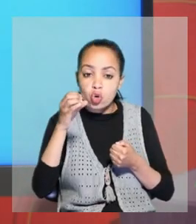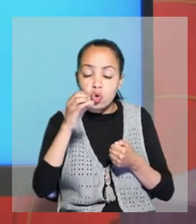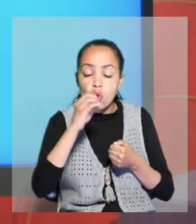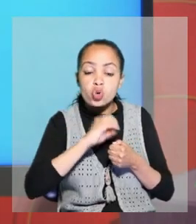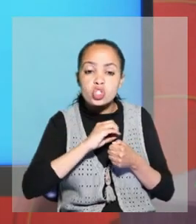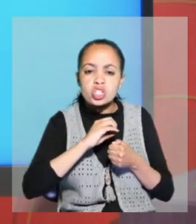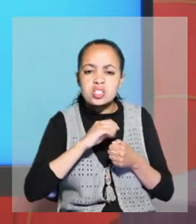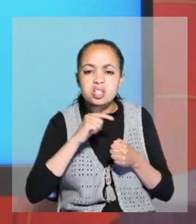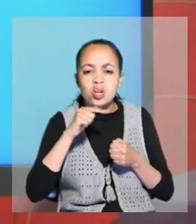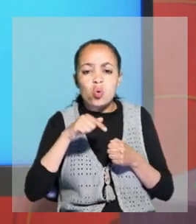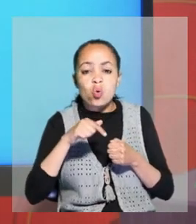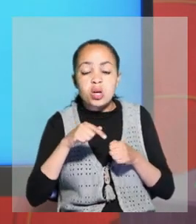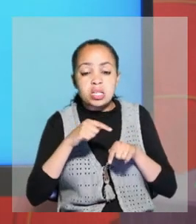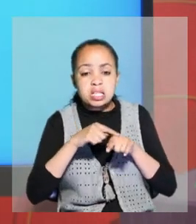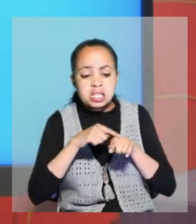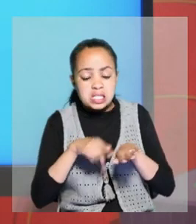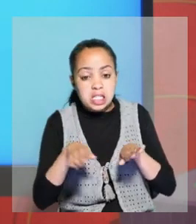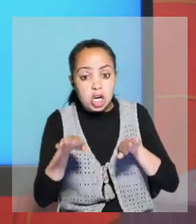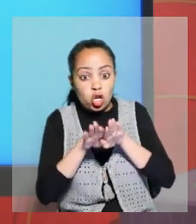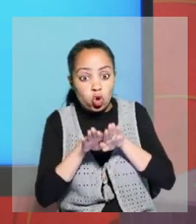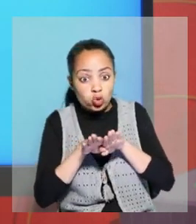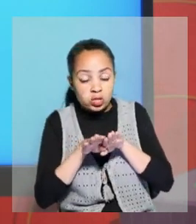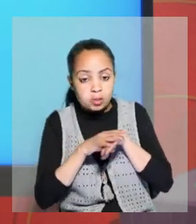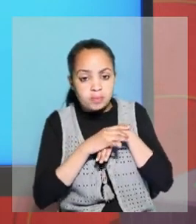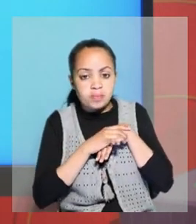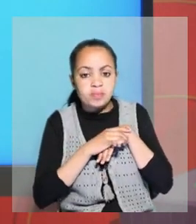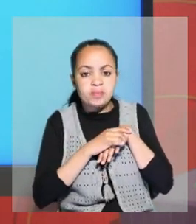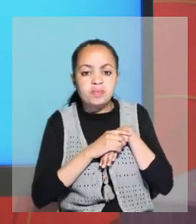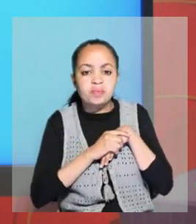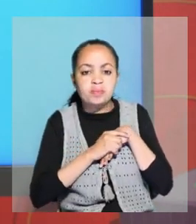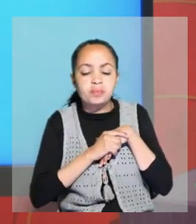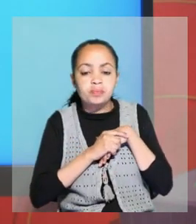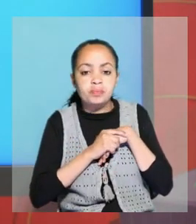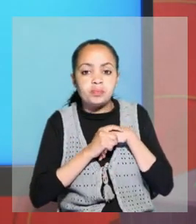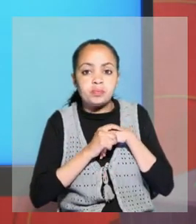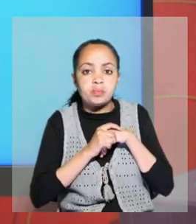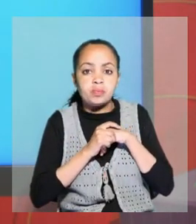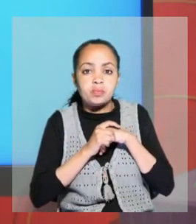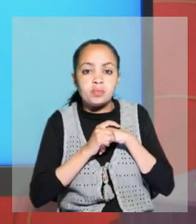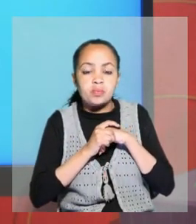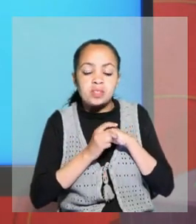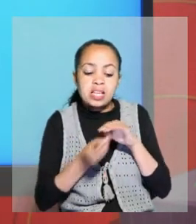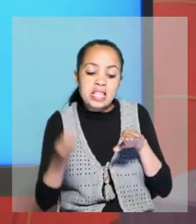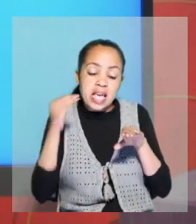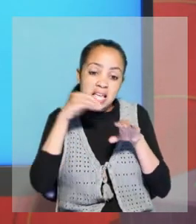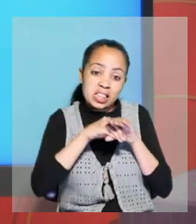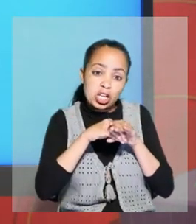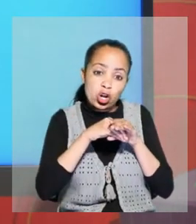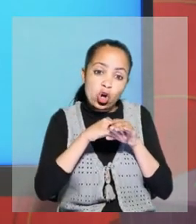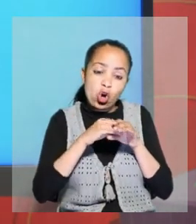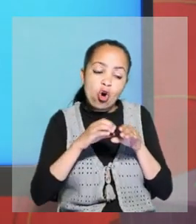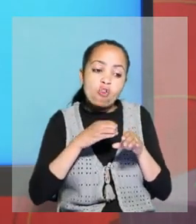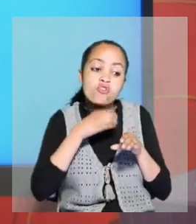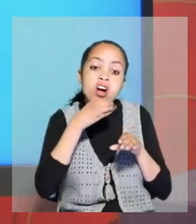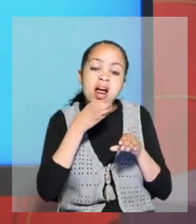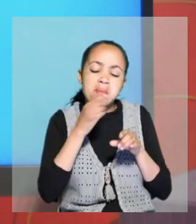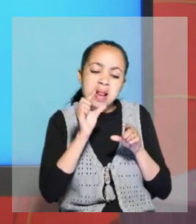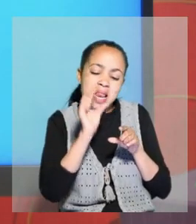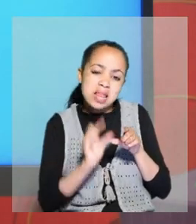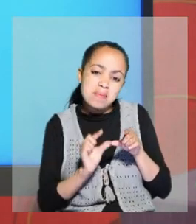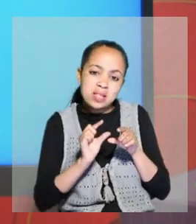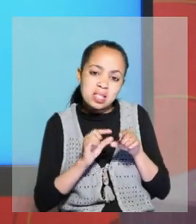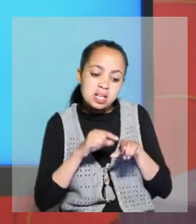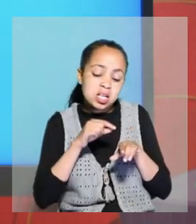Here, when stomata become closed, the entry of carbon dioxide become limited.